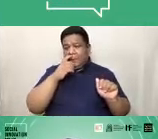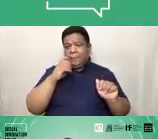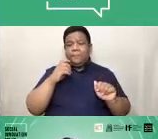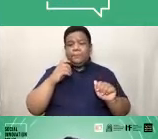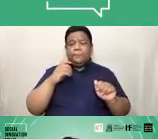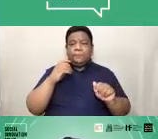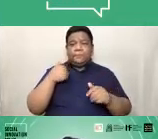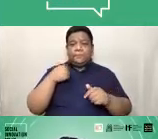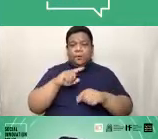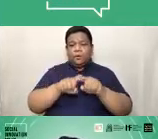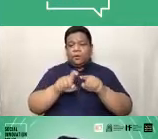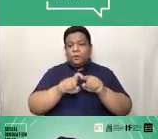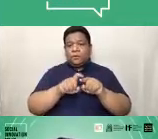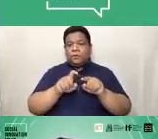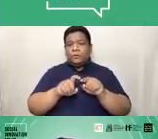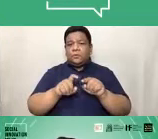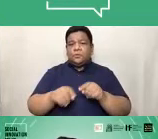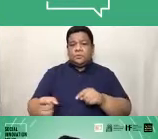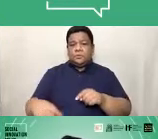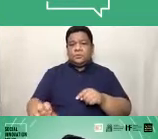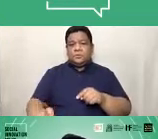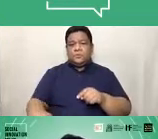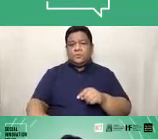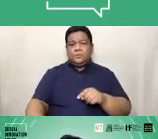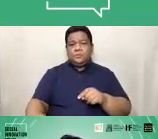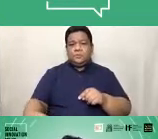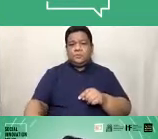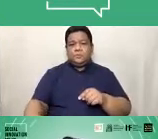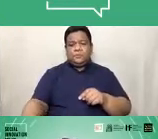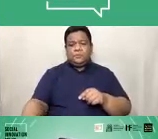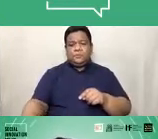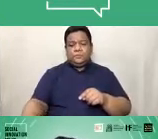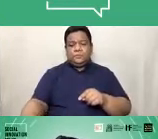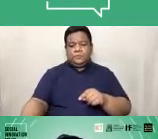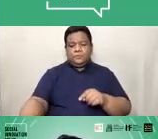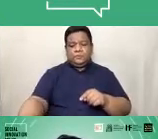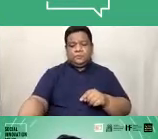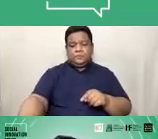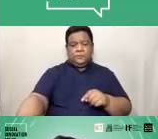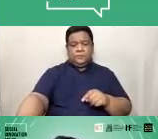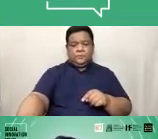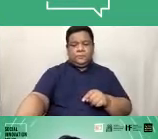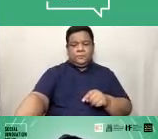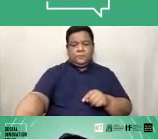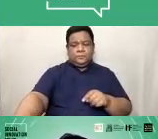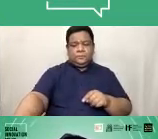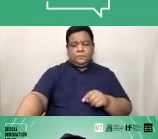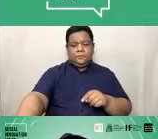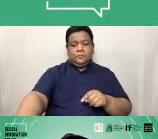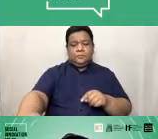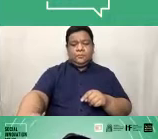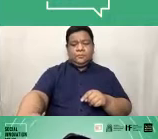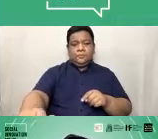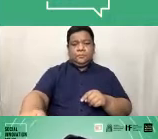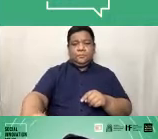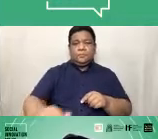draws during operation, and it will compare it and say, if you use your phone actively, you will only have 5 hours of battery left.